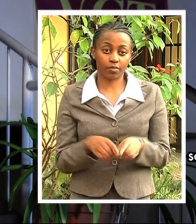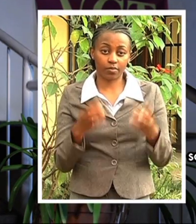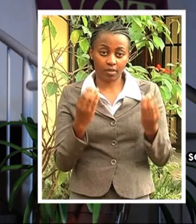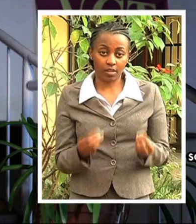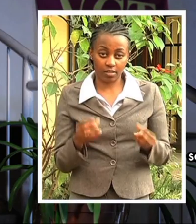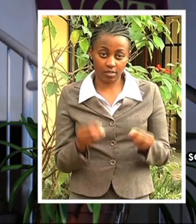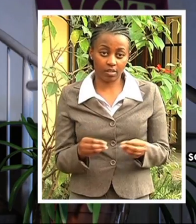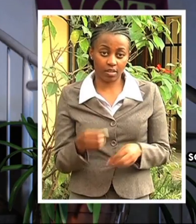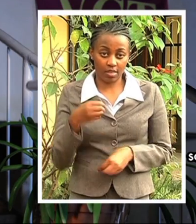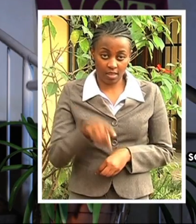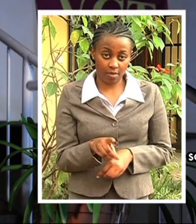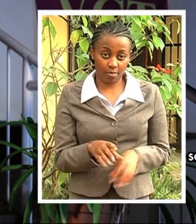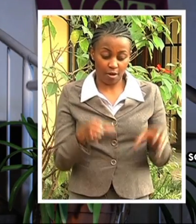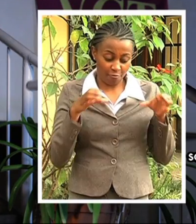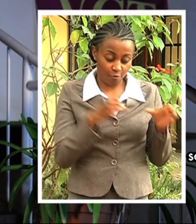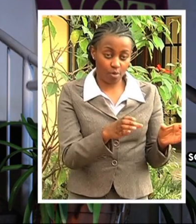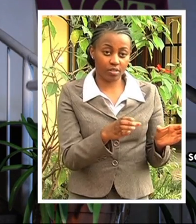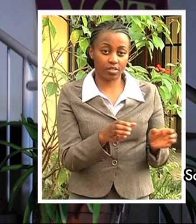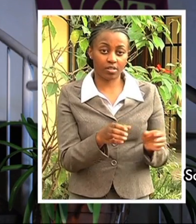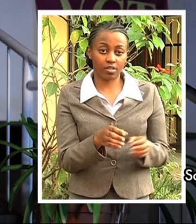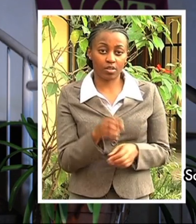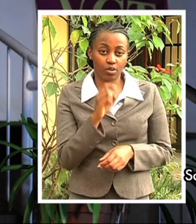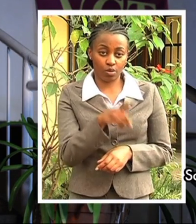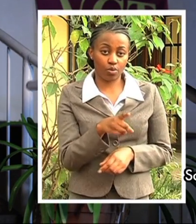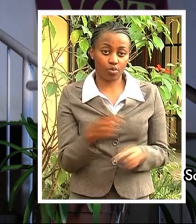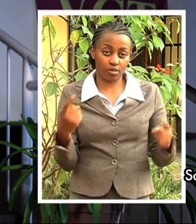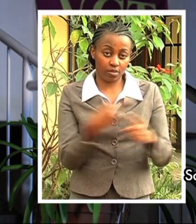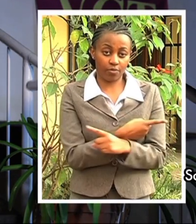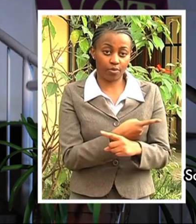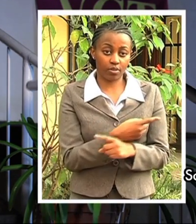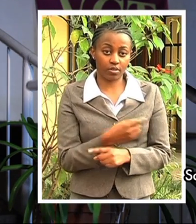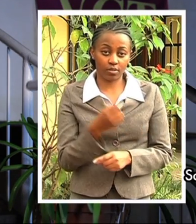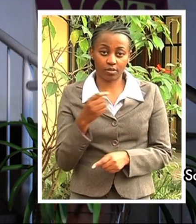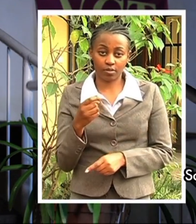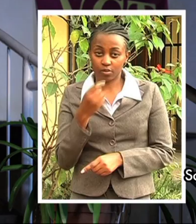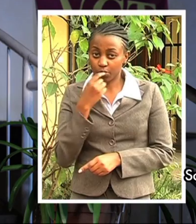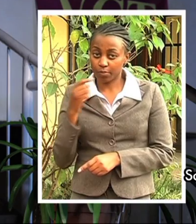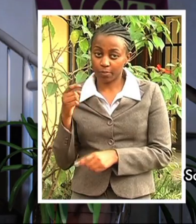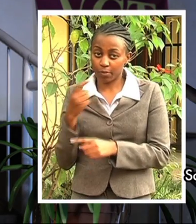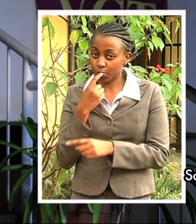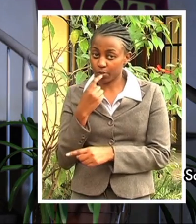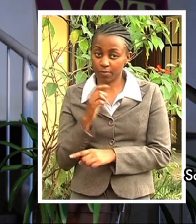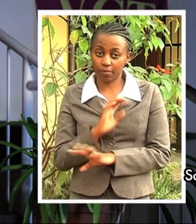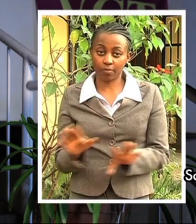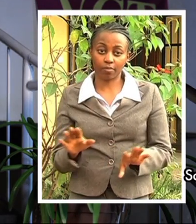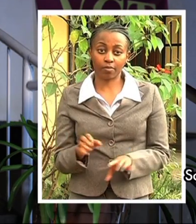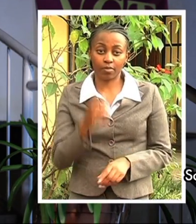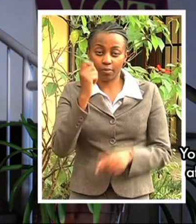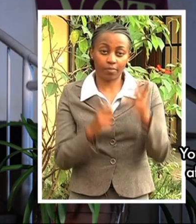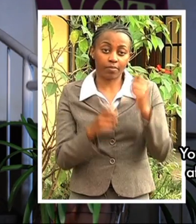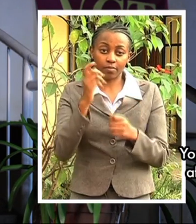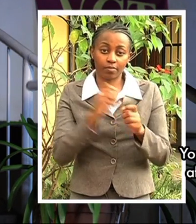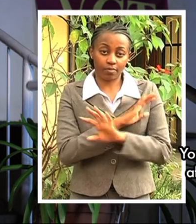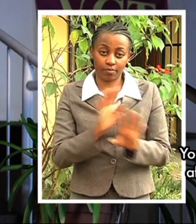chosen comfortably, so that maybe you're not forced to mix feed before the 6 months.